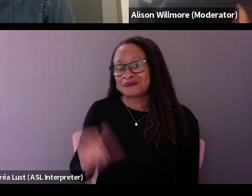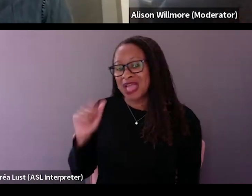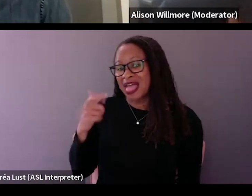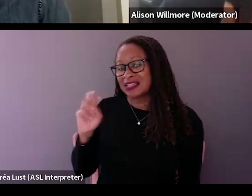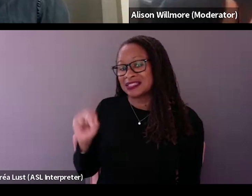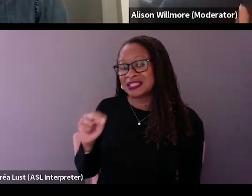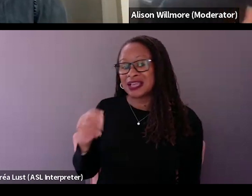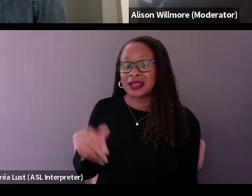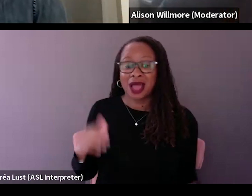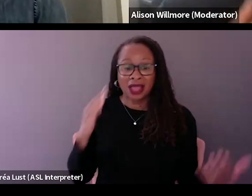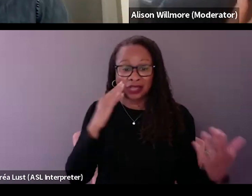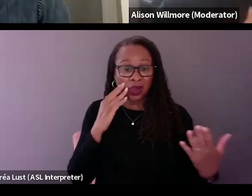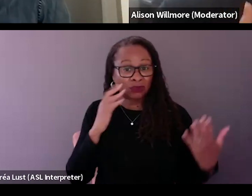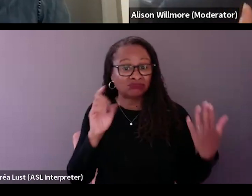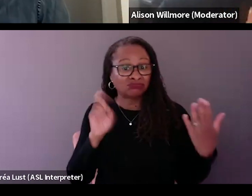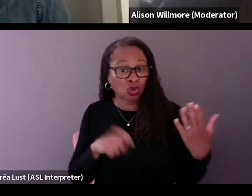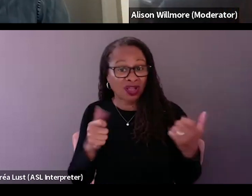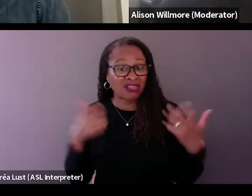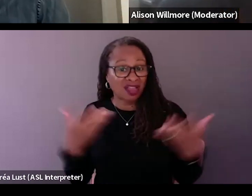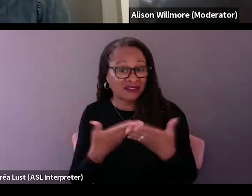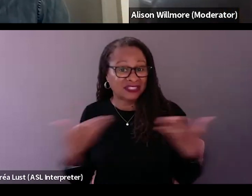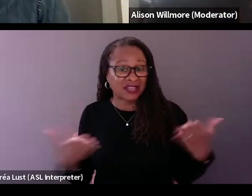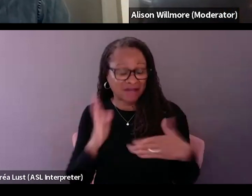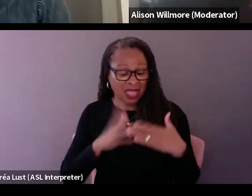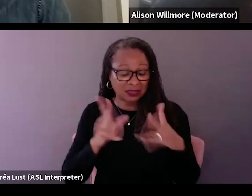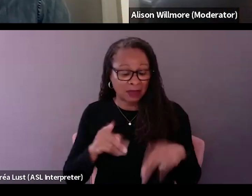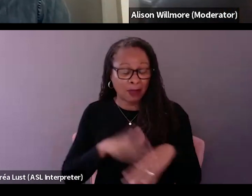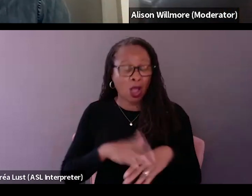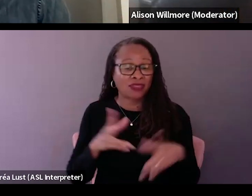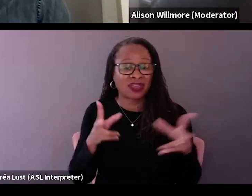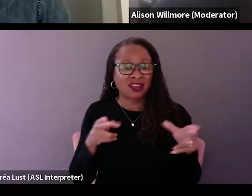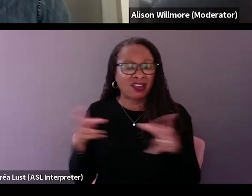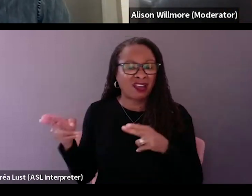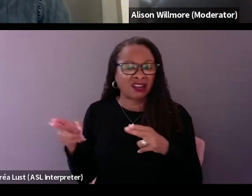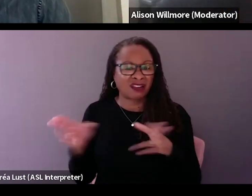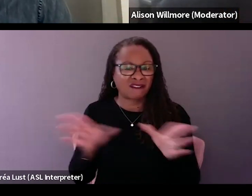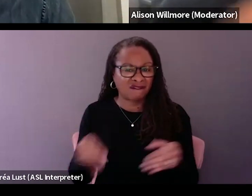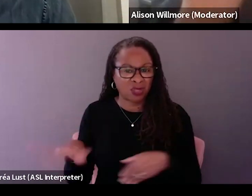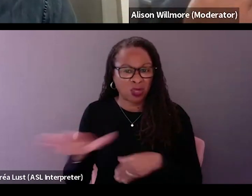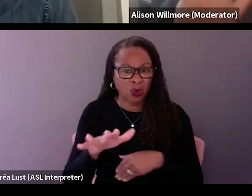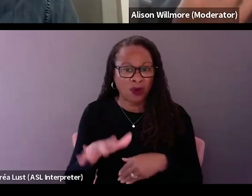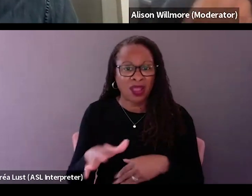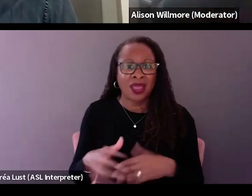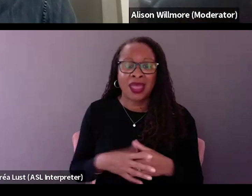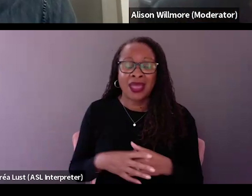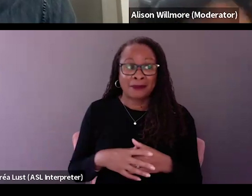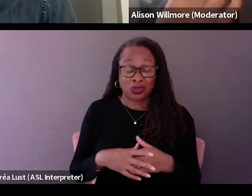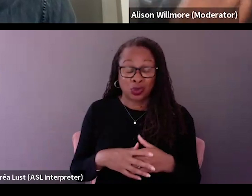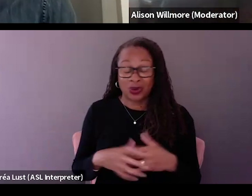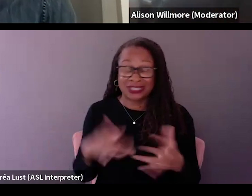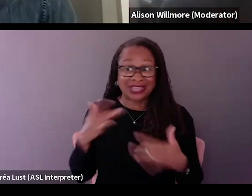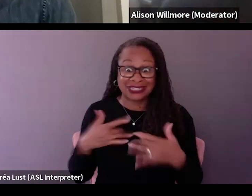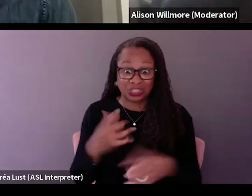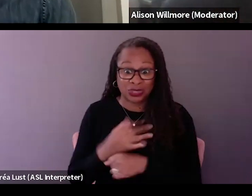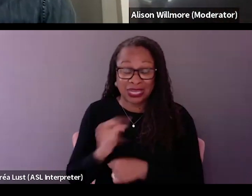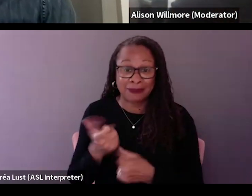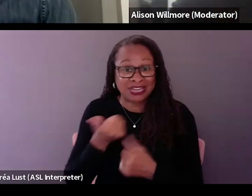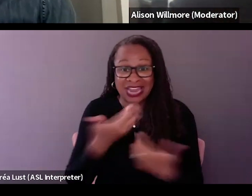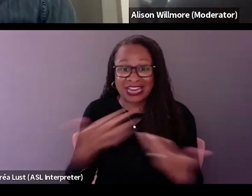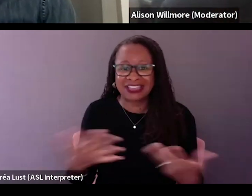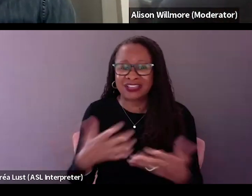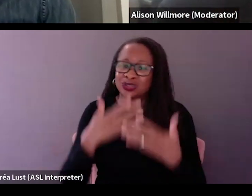floor that you were thrilled to have gotten at the time, but there's anything in particular that you're like, ah, that was hard to let go